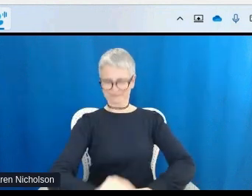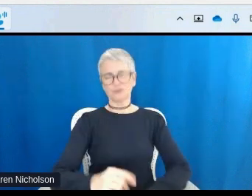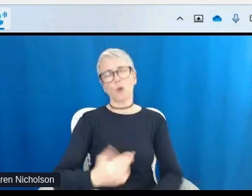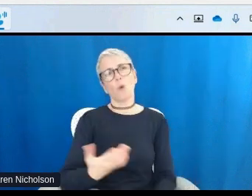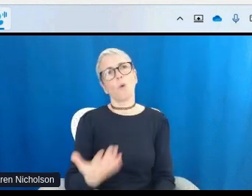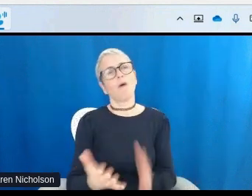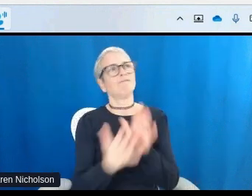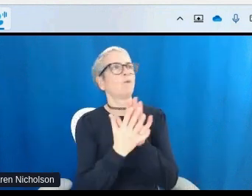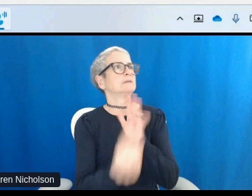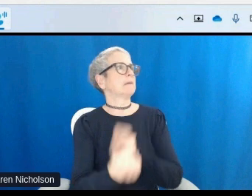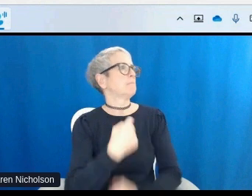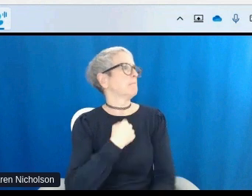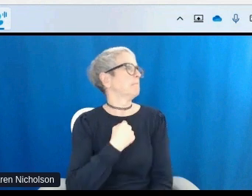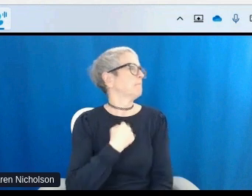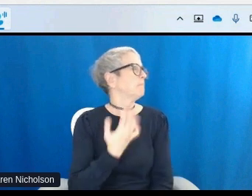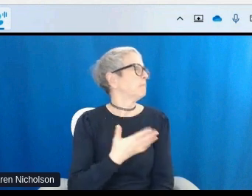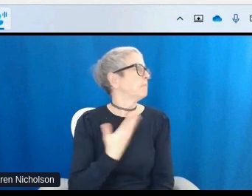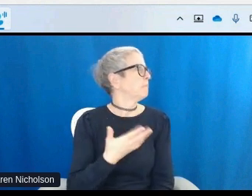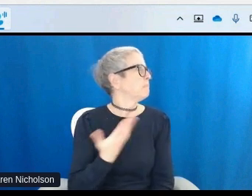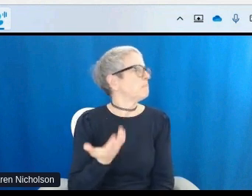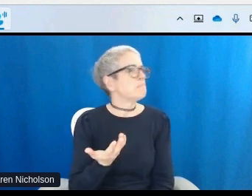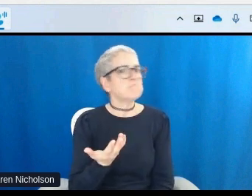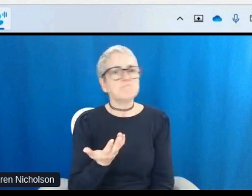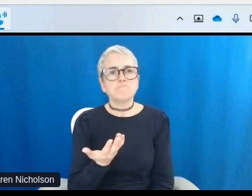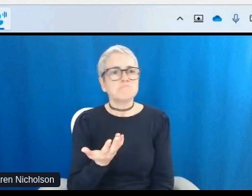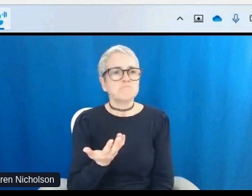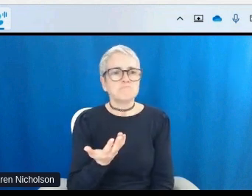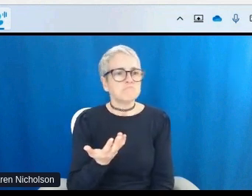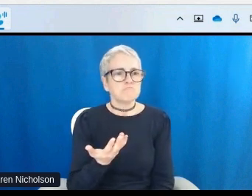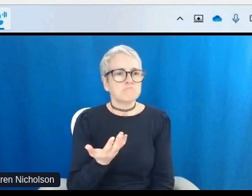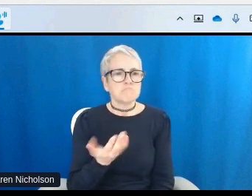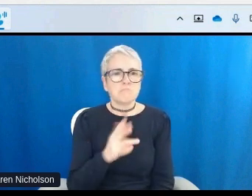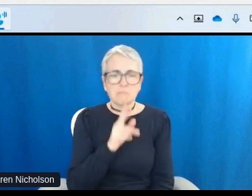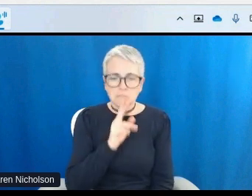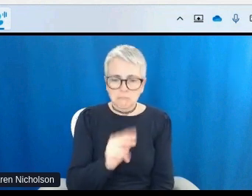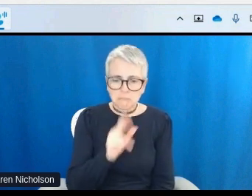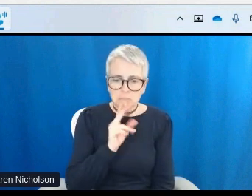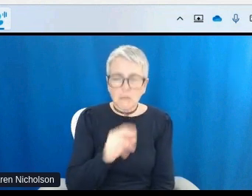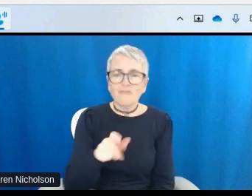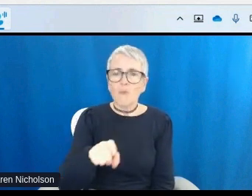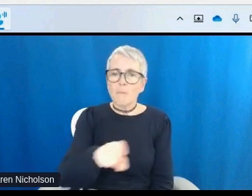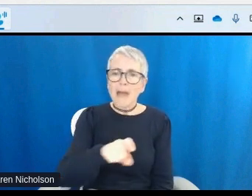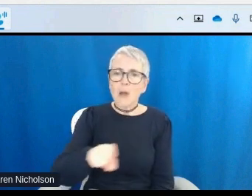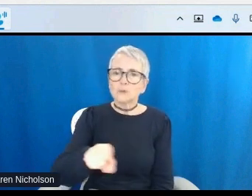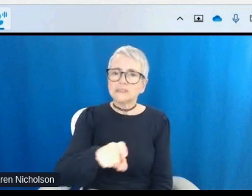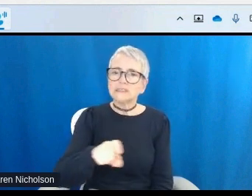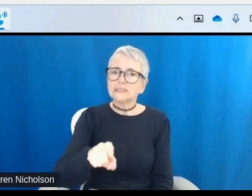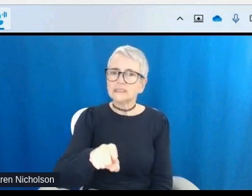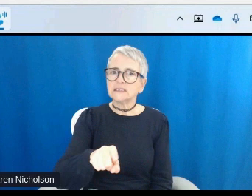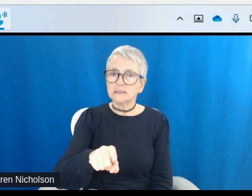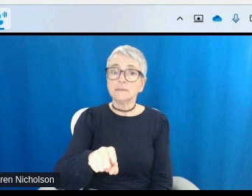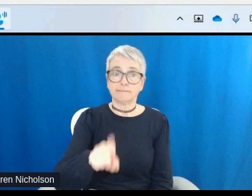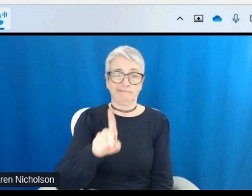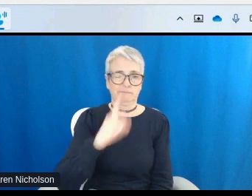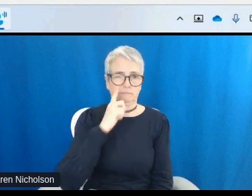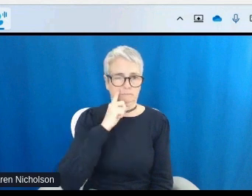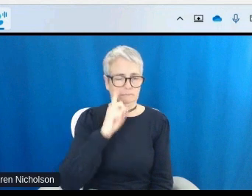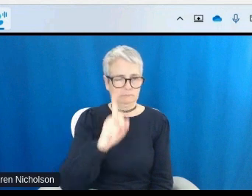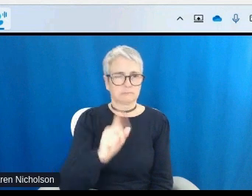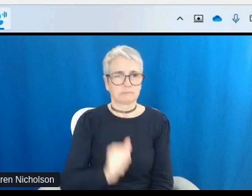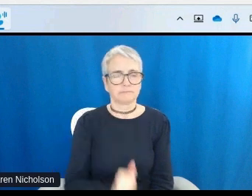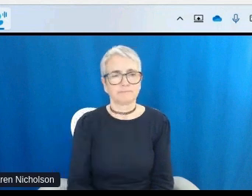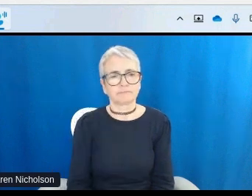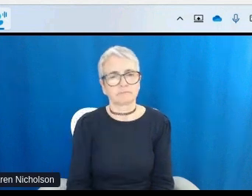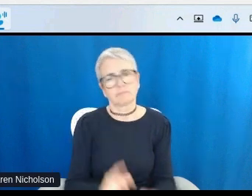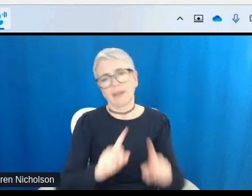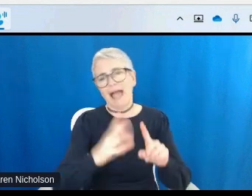I want to use my voice to basically control the mouse cursor. What I'll do is I'll show you a few ways we can